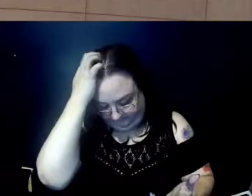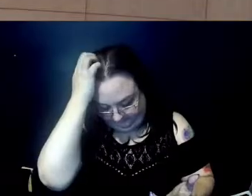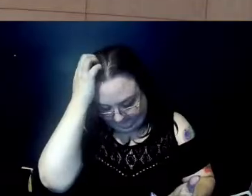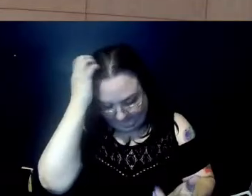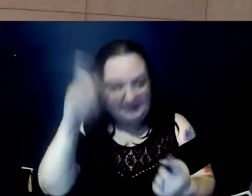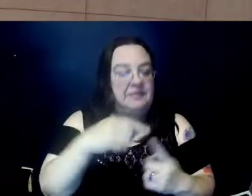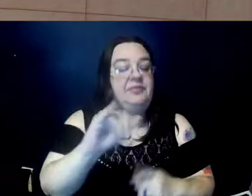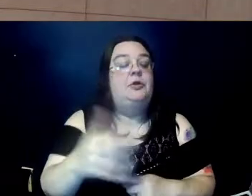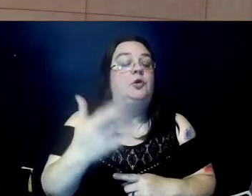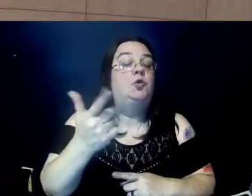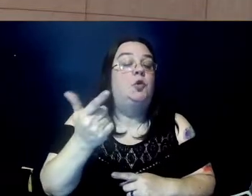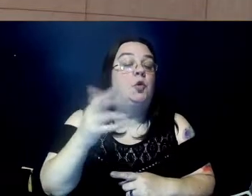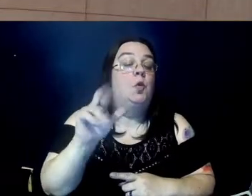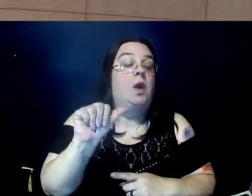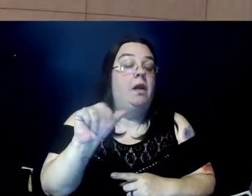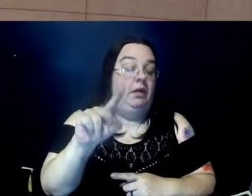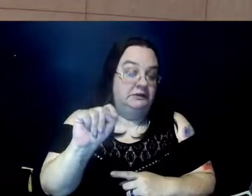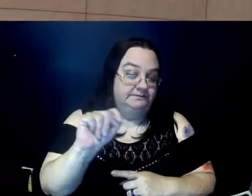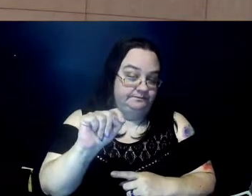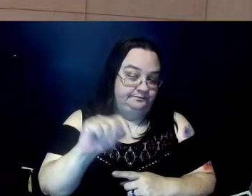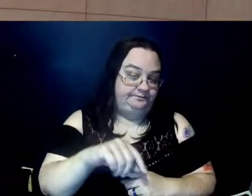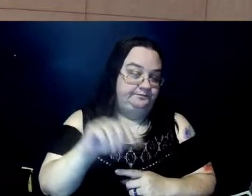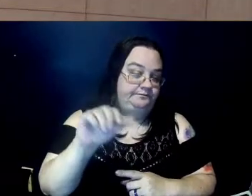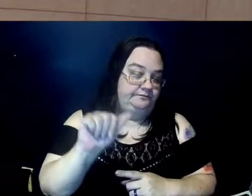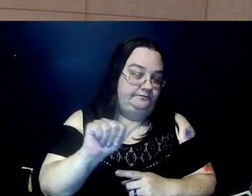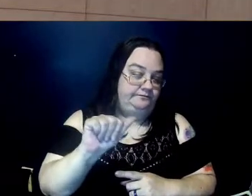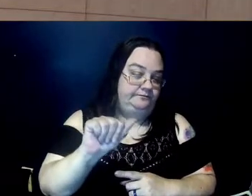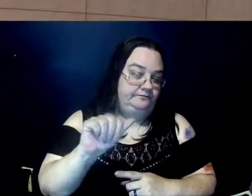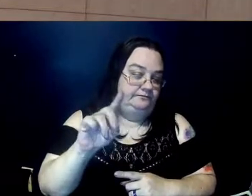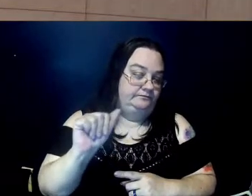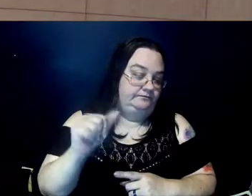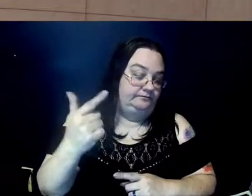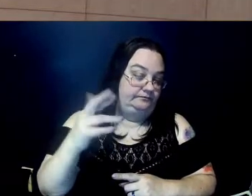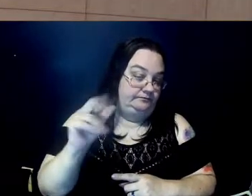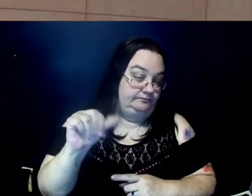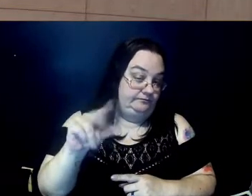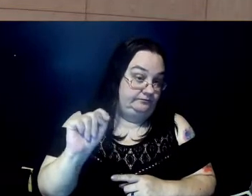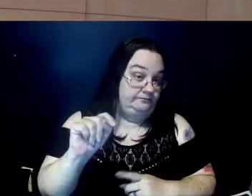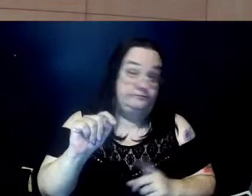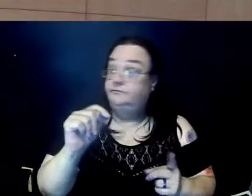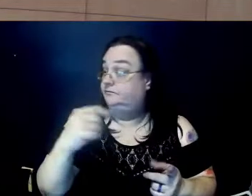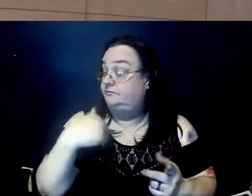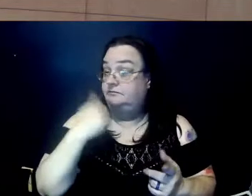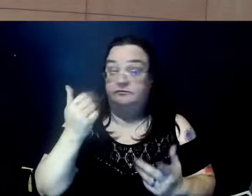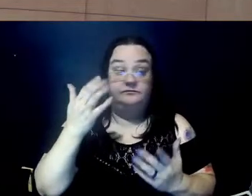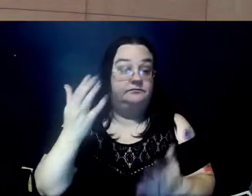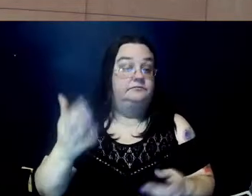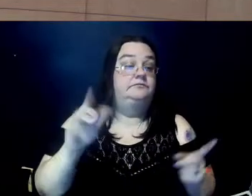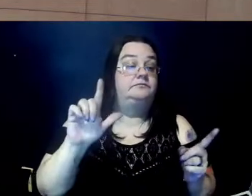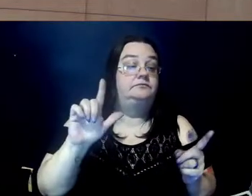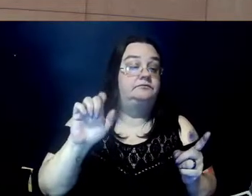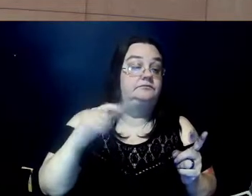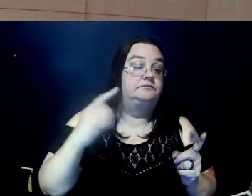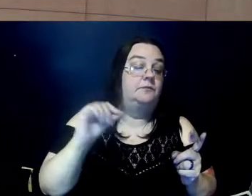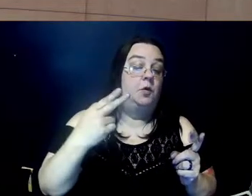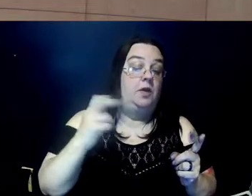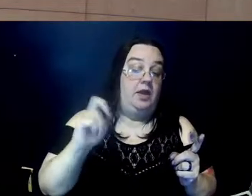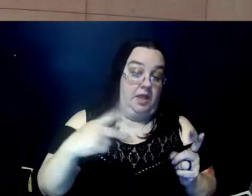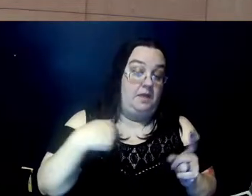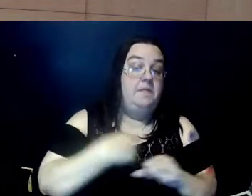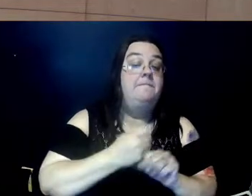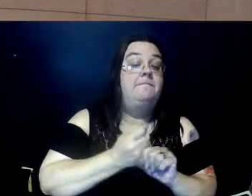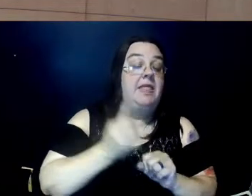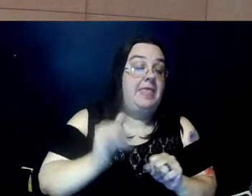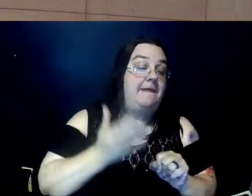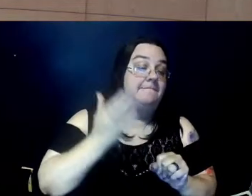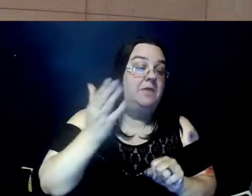grant, ADA grant? Is there such a motion? I will make that motion. Let's